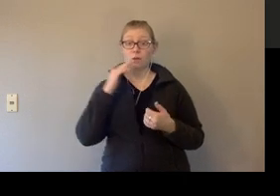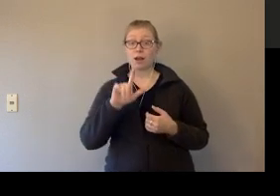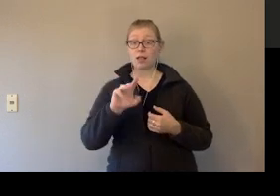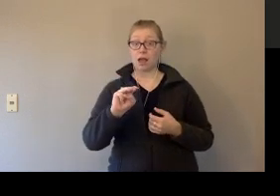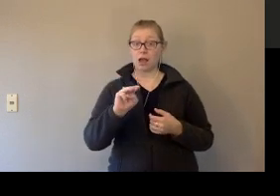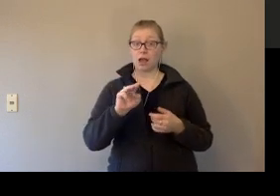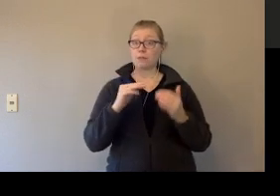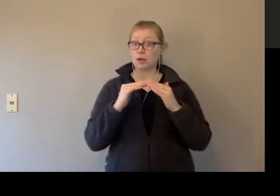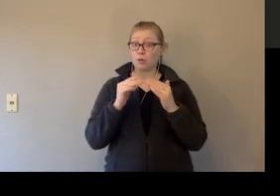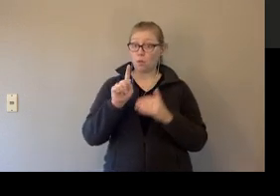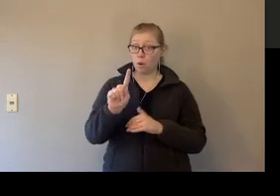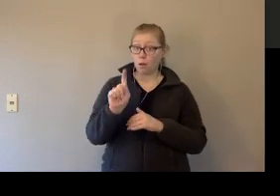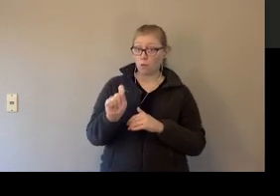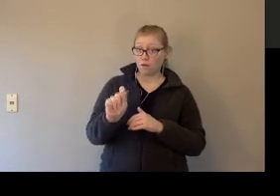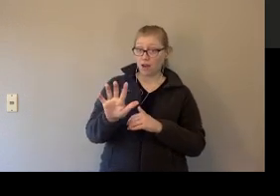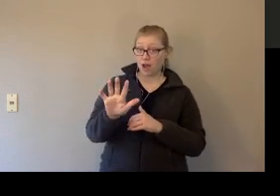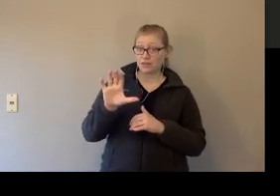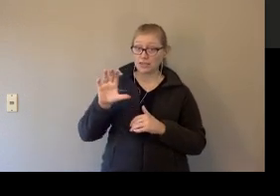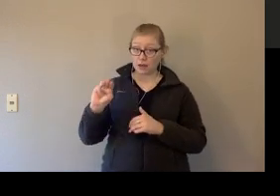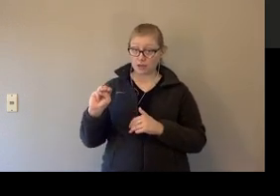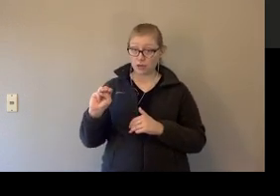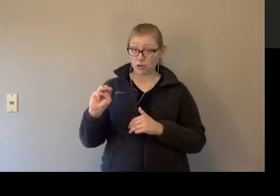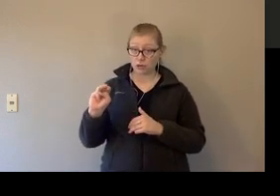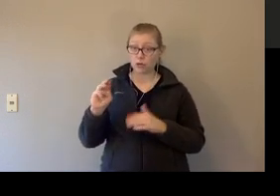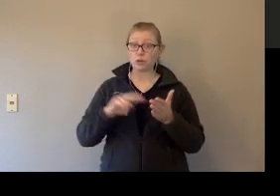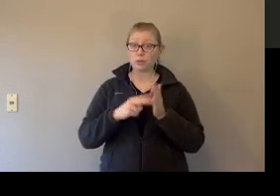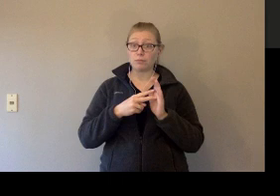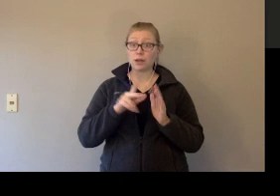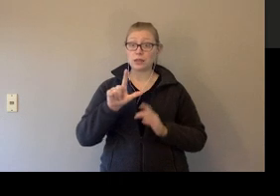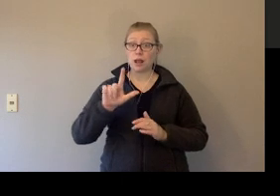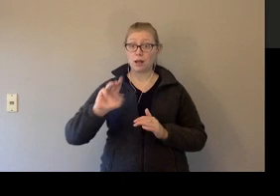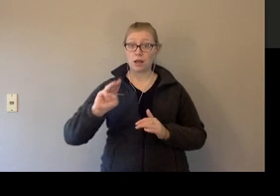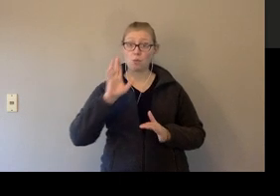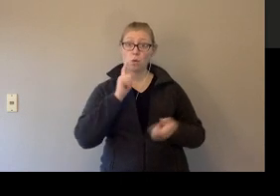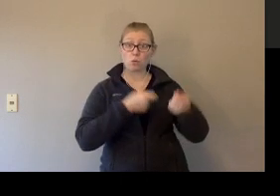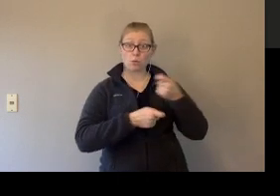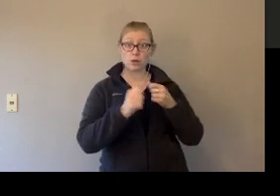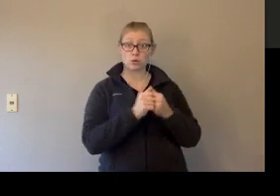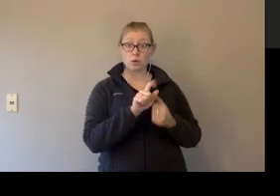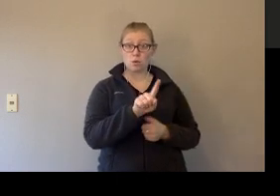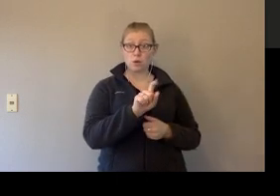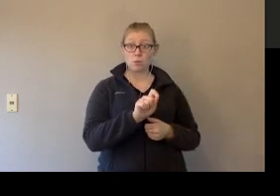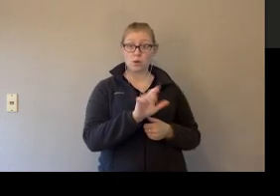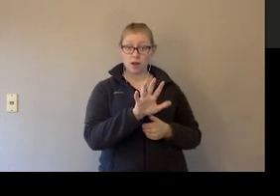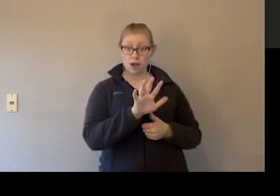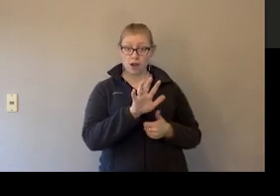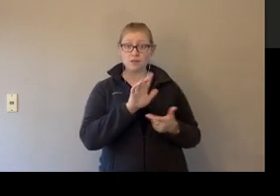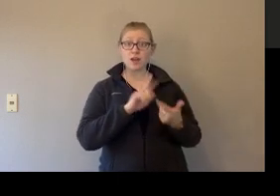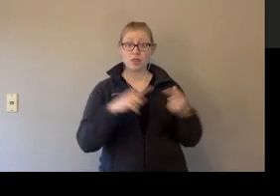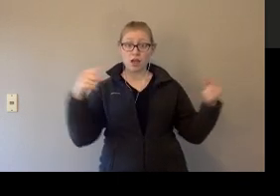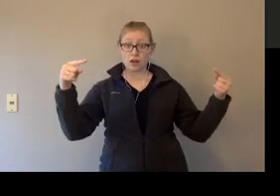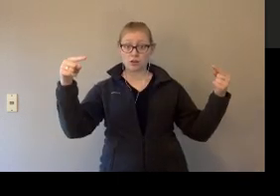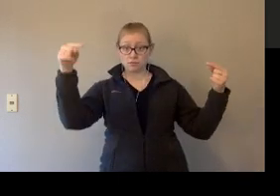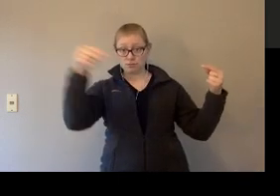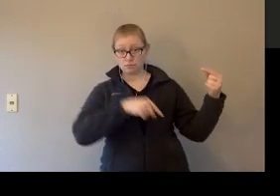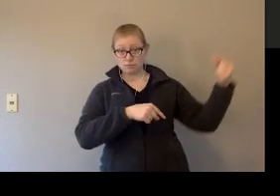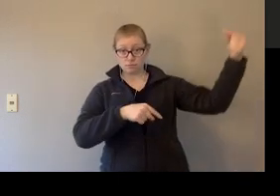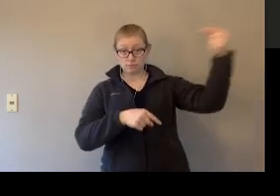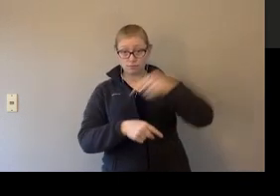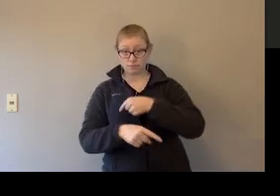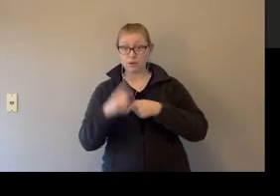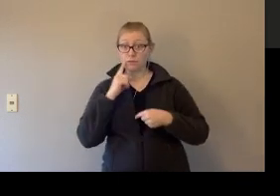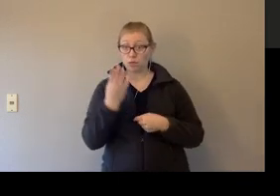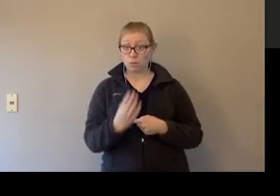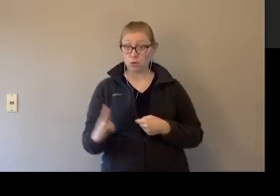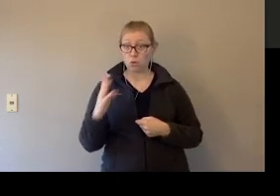going to use here. I'm going to use 1.5. And so we're going to cross multiply again. Maybe I'll use